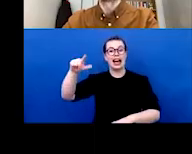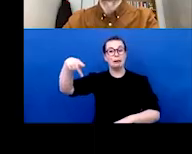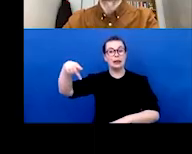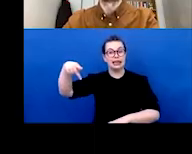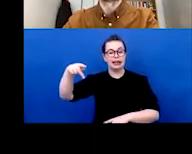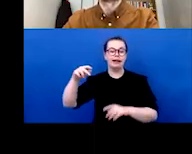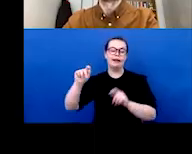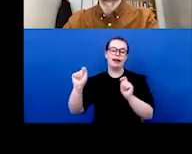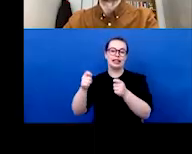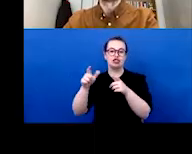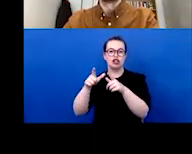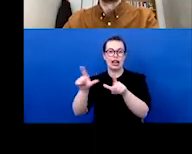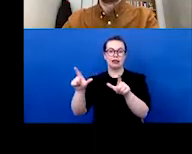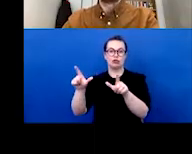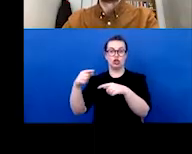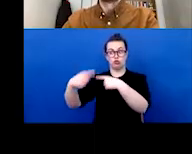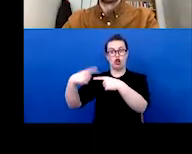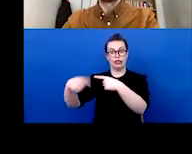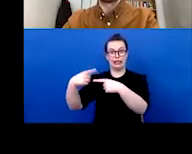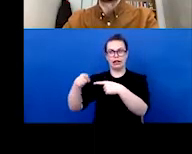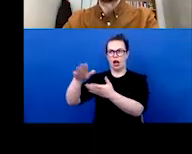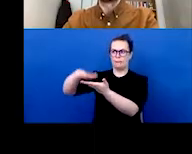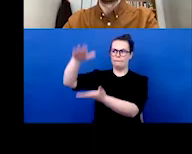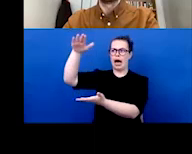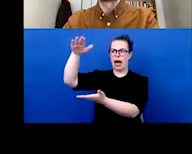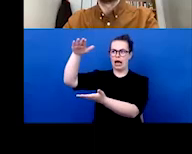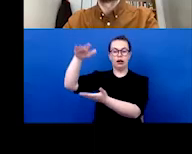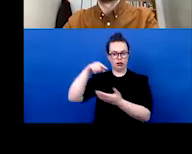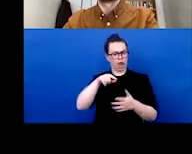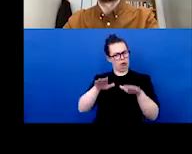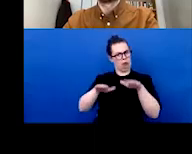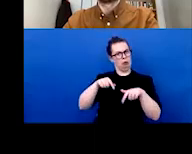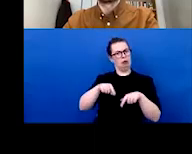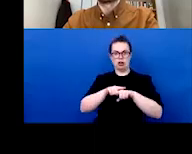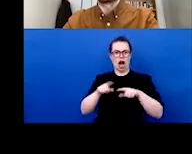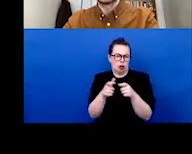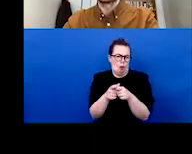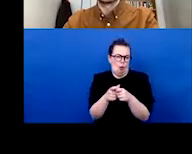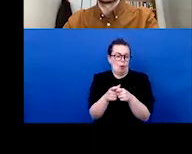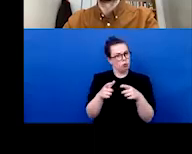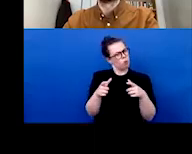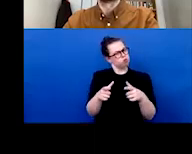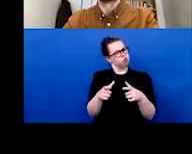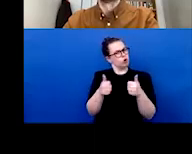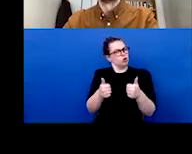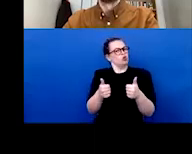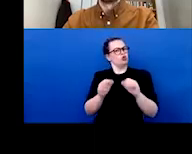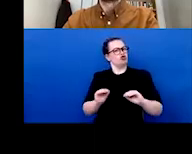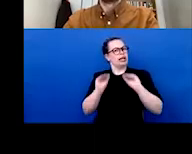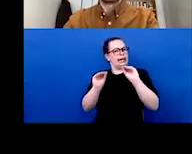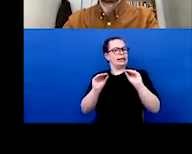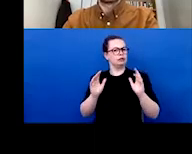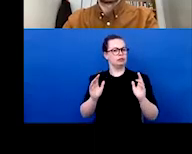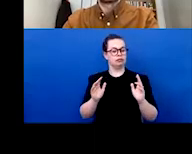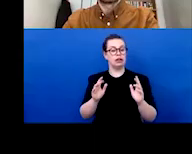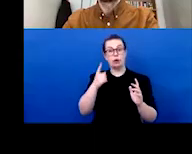that these are small numbers. But most sentences in each case are correctly classified. And if